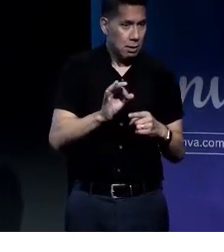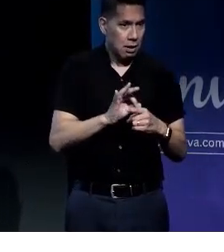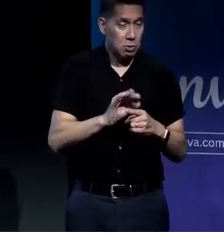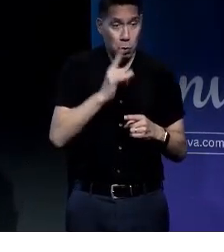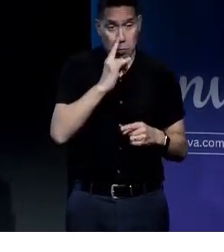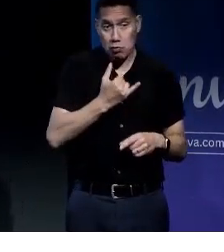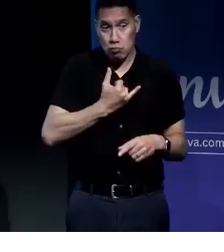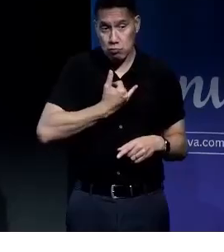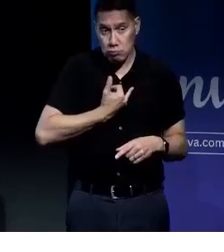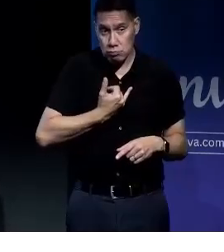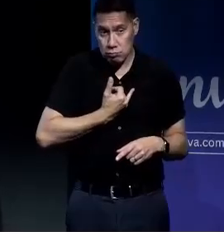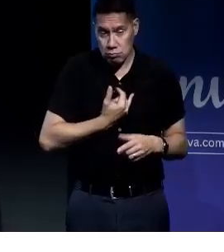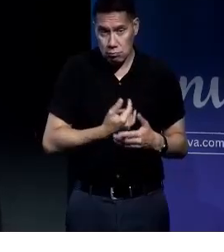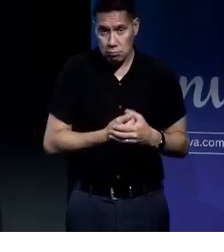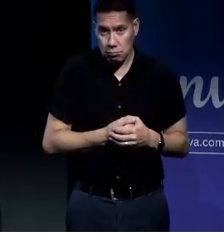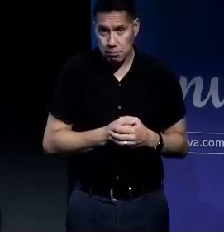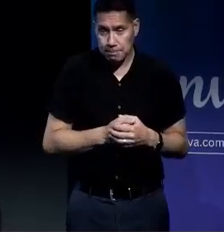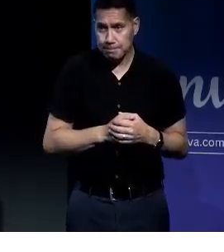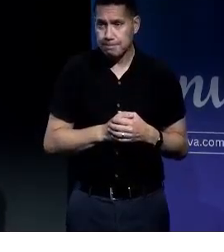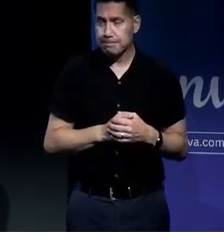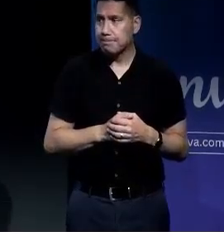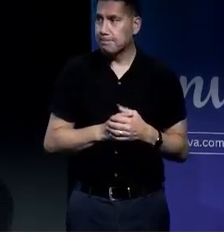that.